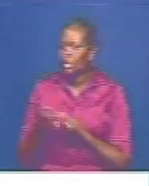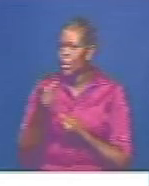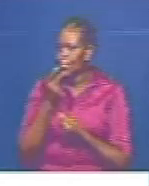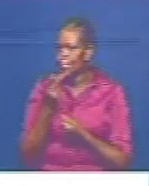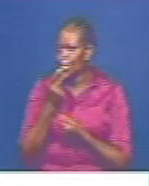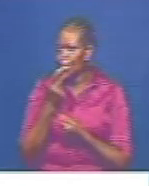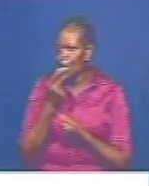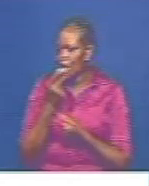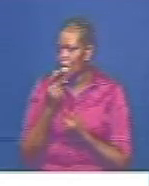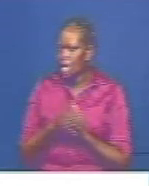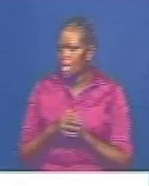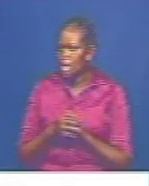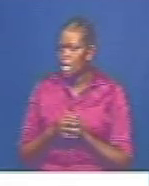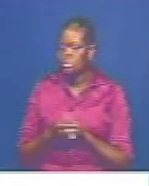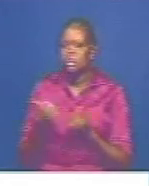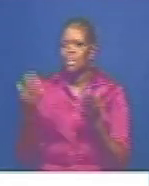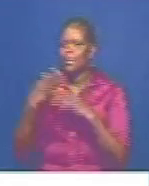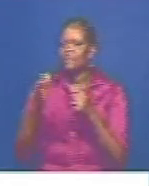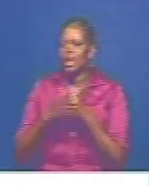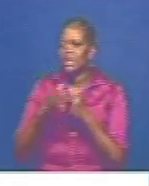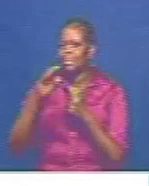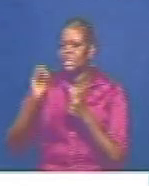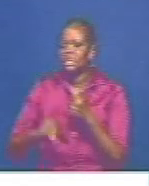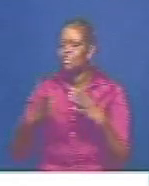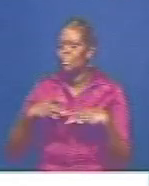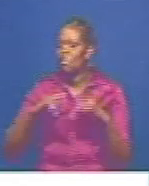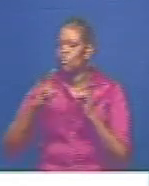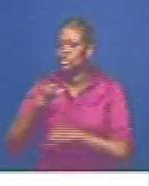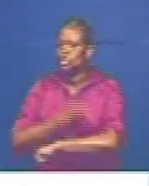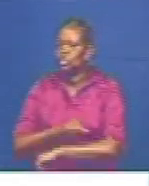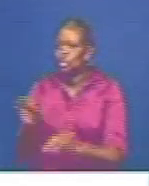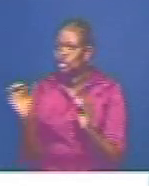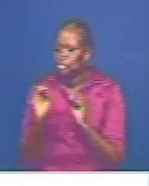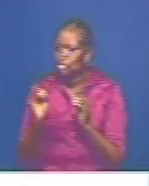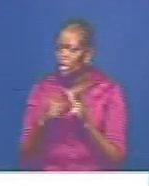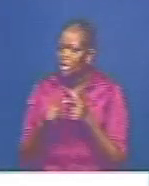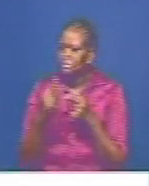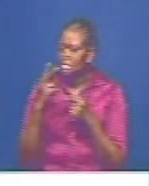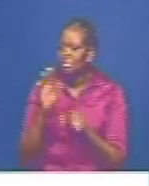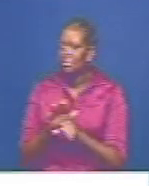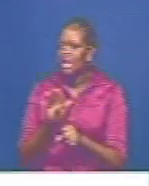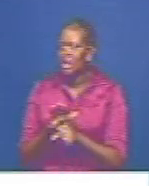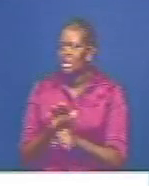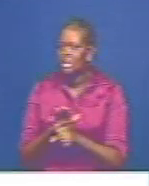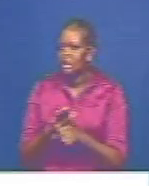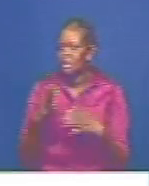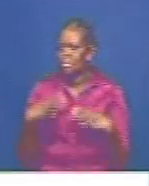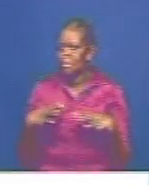above 90% illiterate. Mm-hmm. And even from the students that we mentor there, you realize that a majority of them